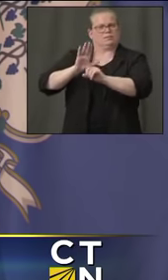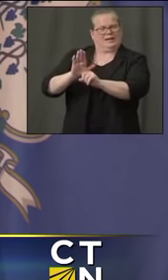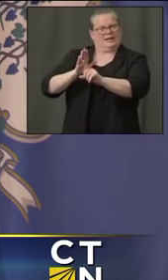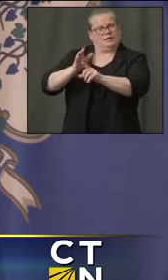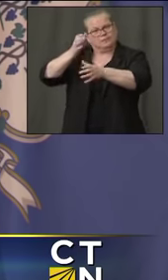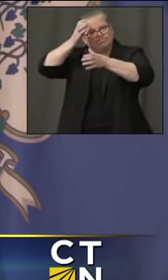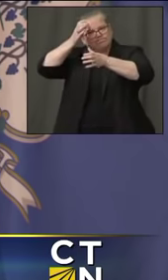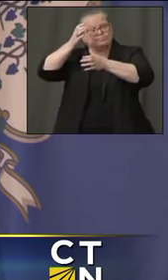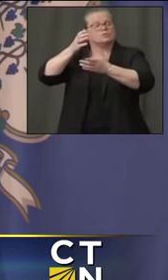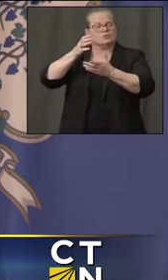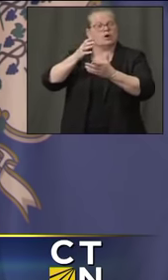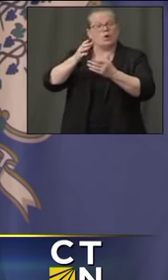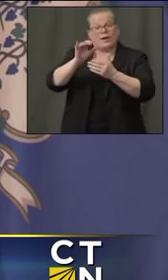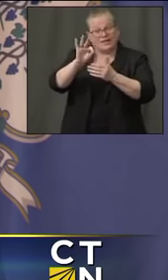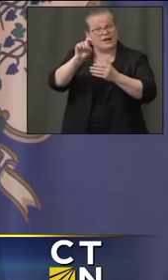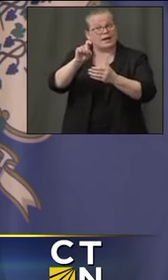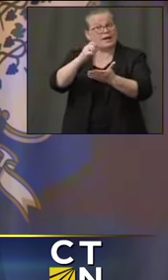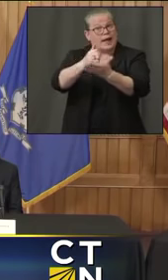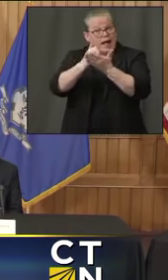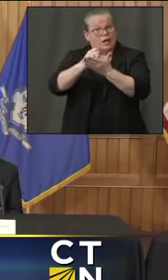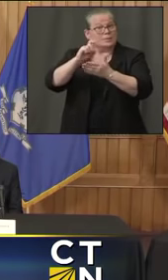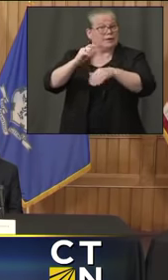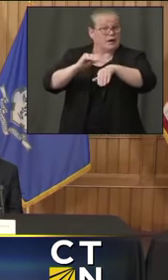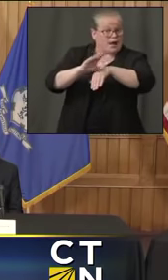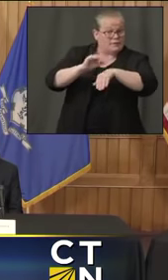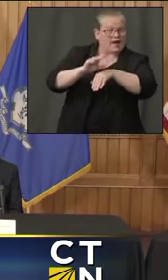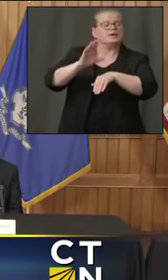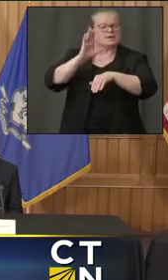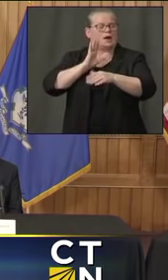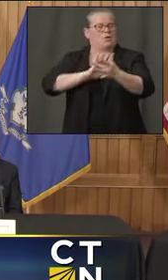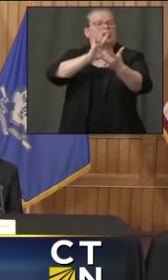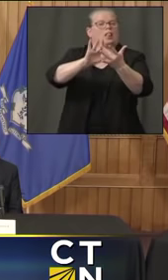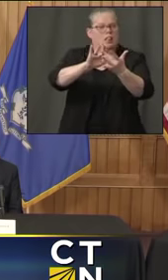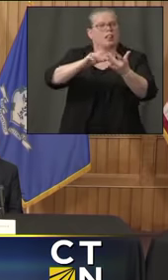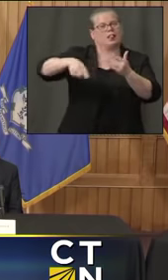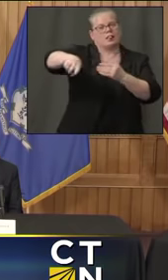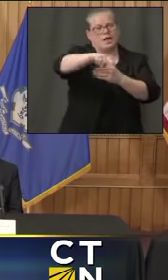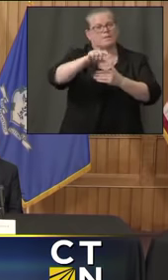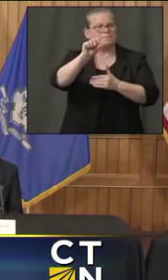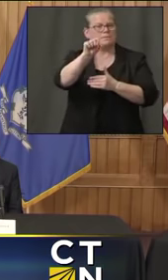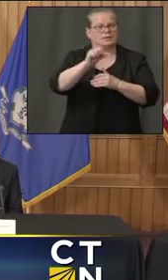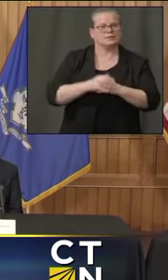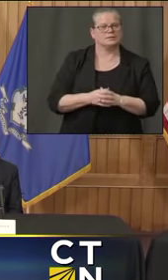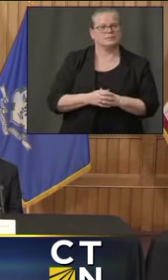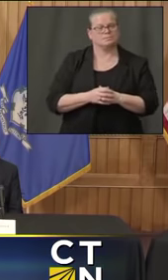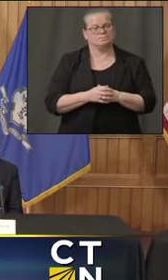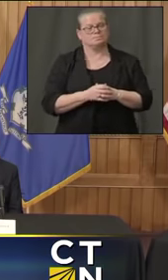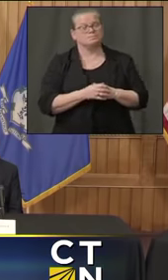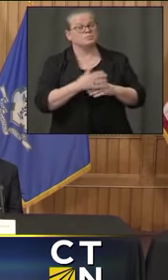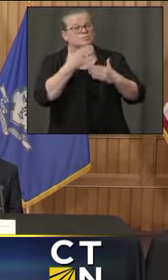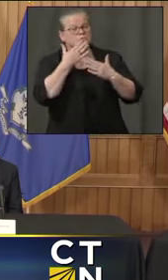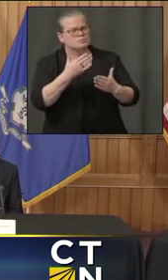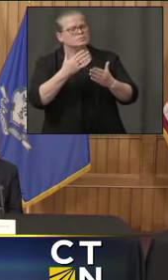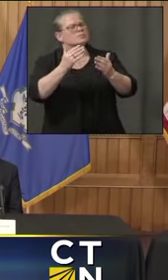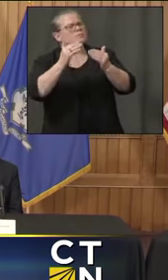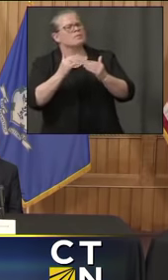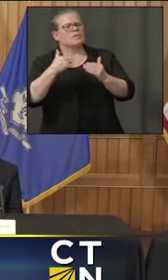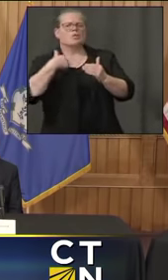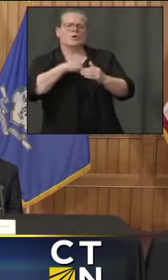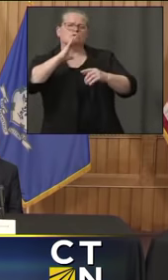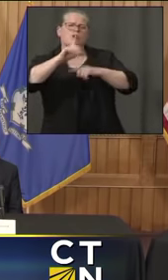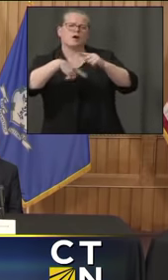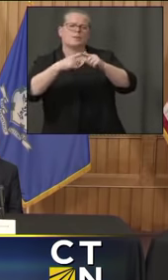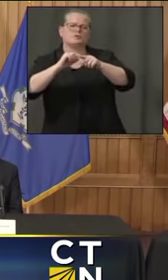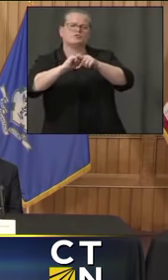input. Thanks. And earlier in the week, we were talking about training local health departments